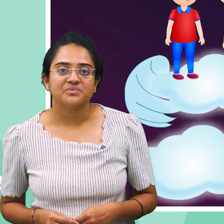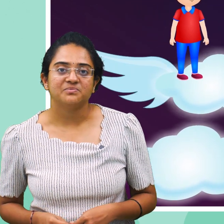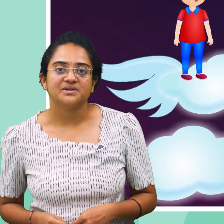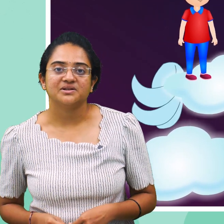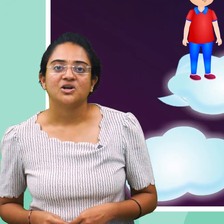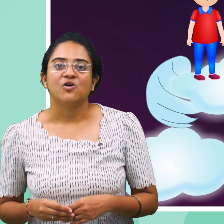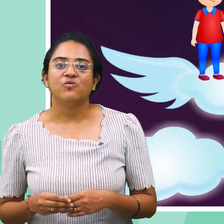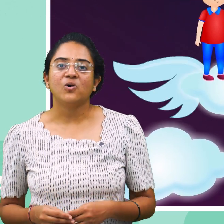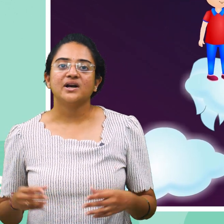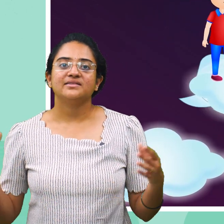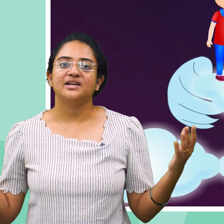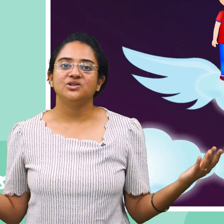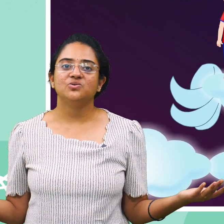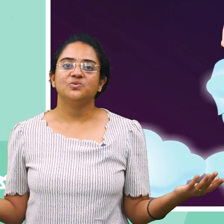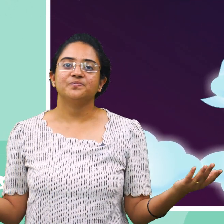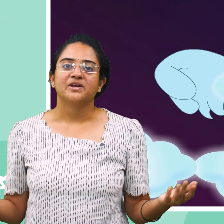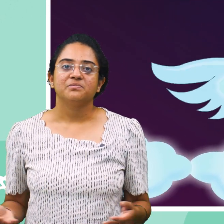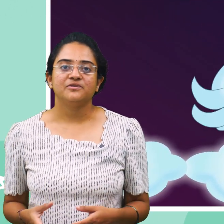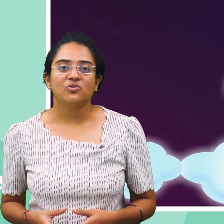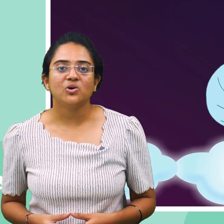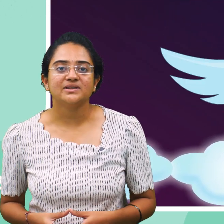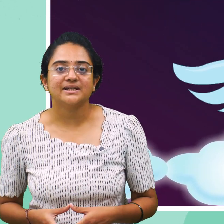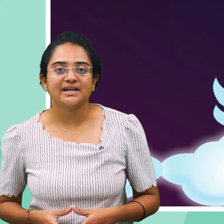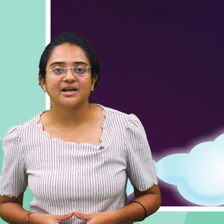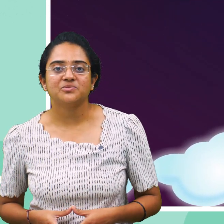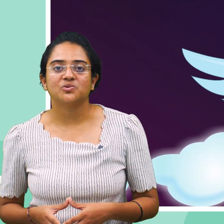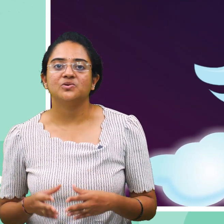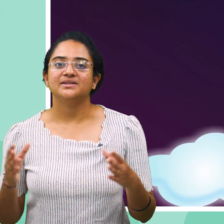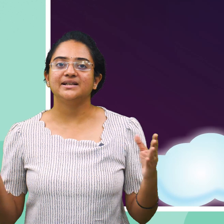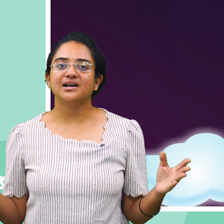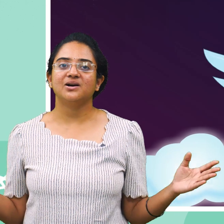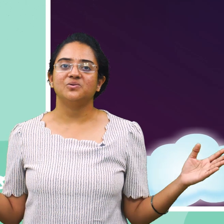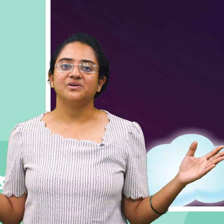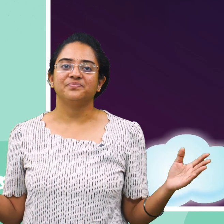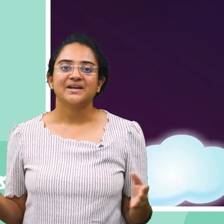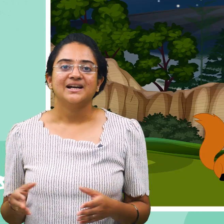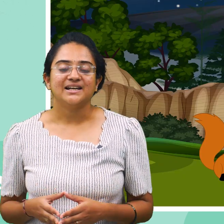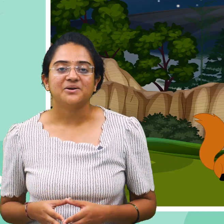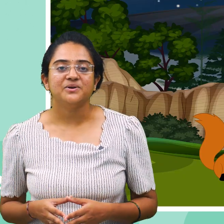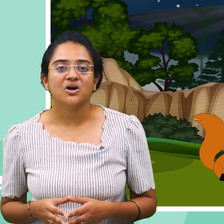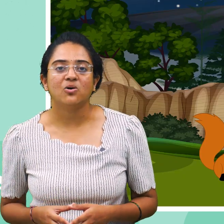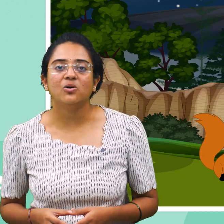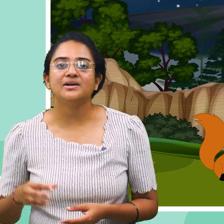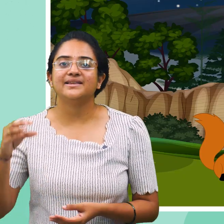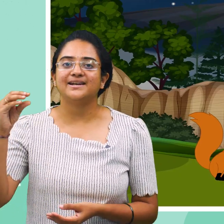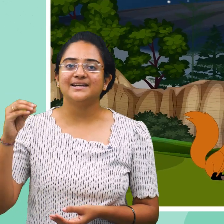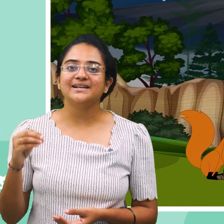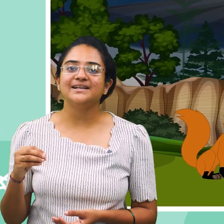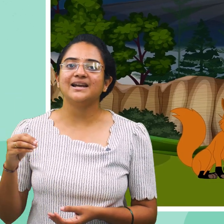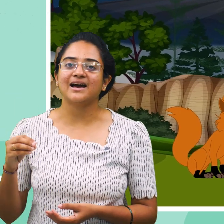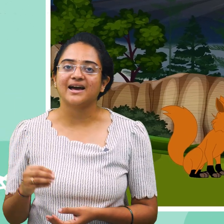will remember what they knew before they came through the cloud. Let me hold